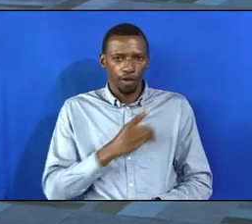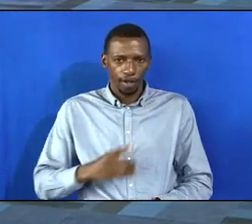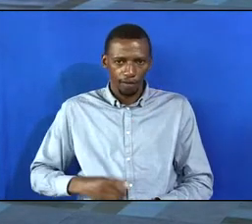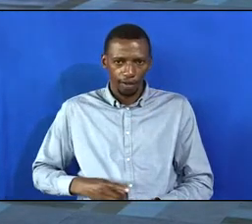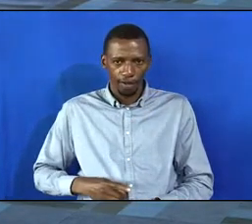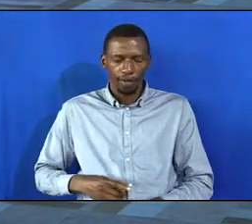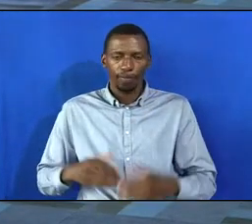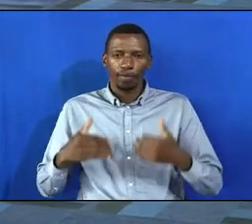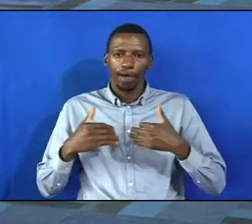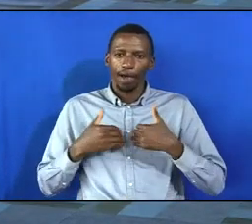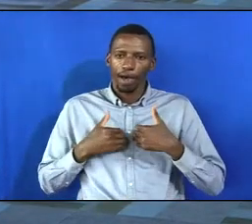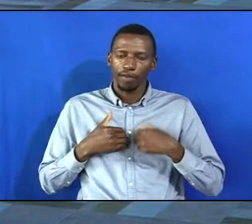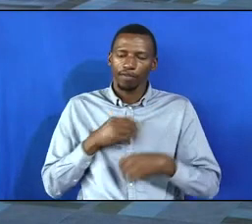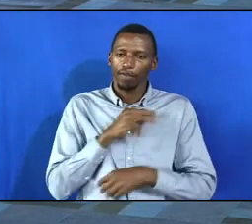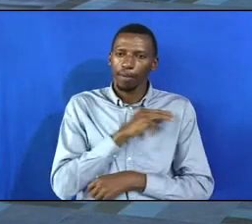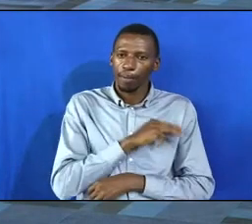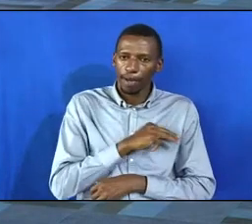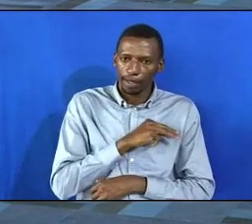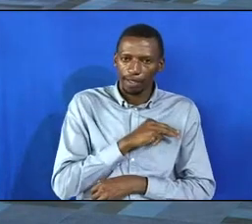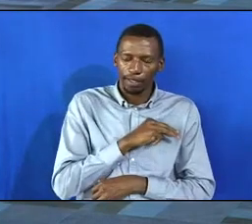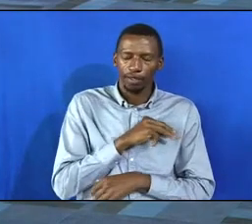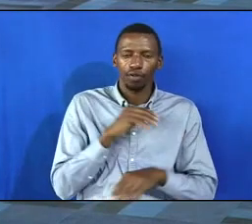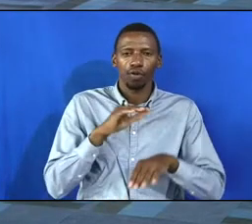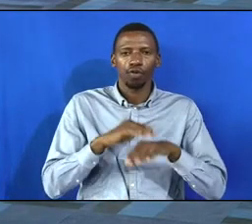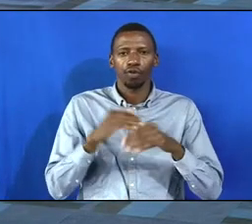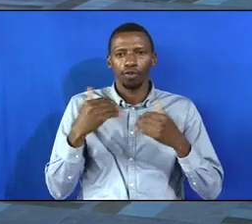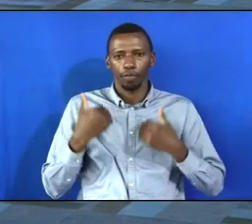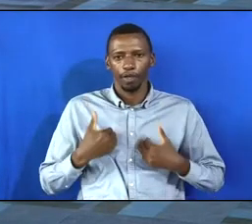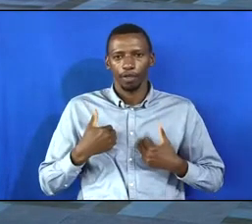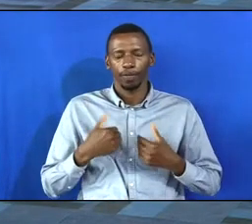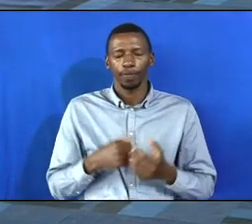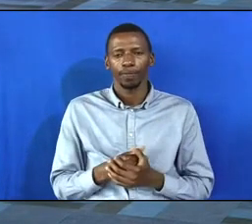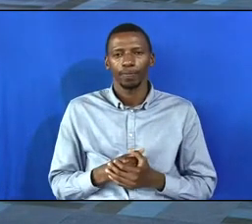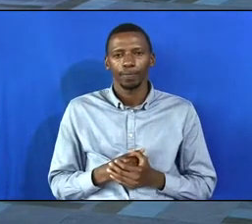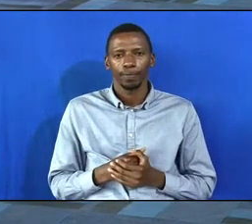Son of David, have mercy on me.